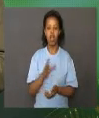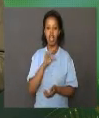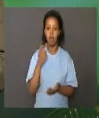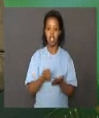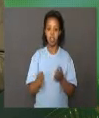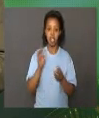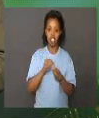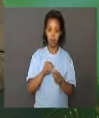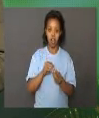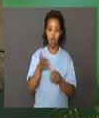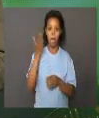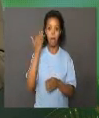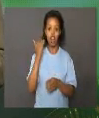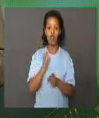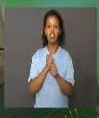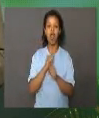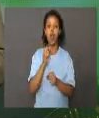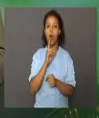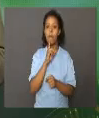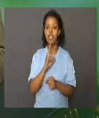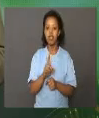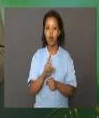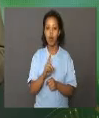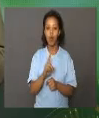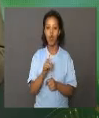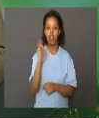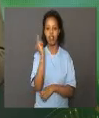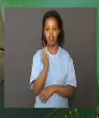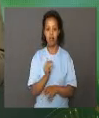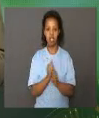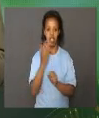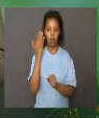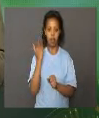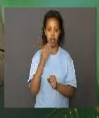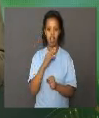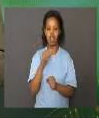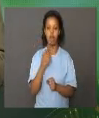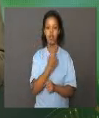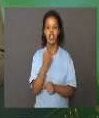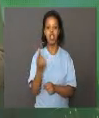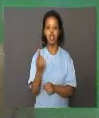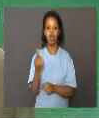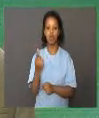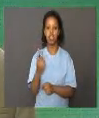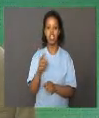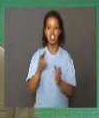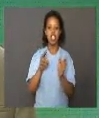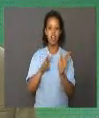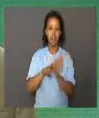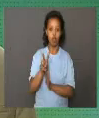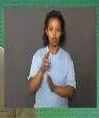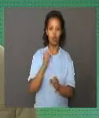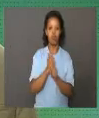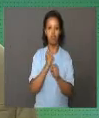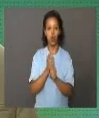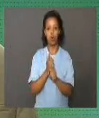an HIV viron with the correct terms for each of the structures.